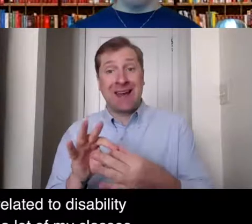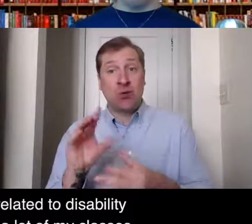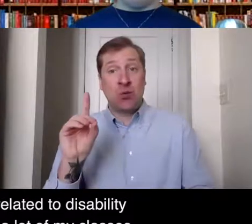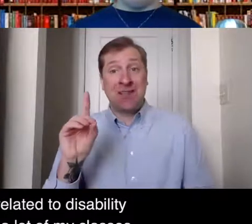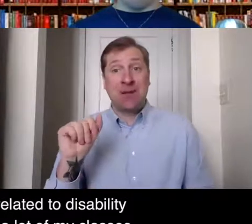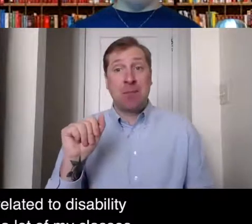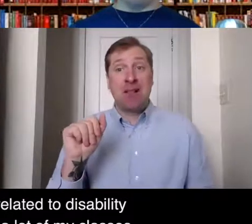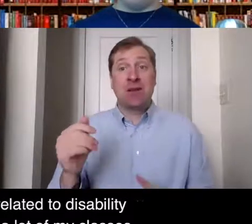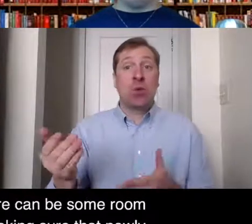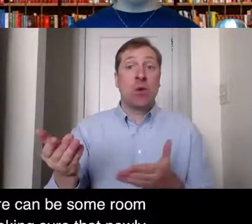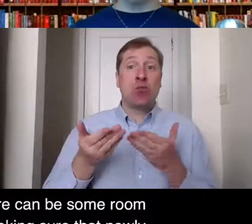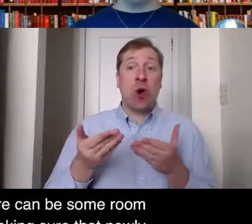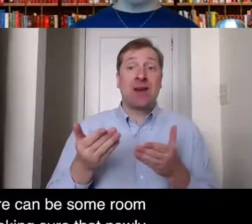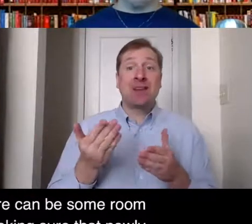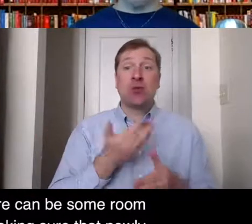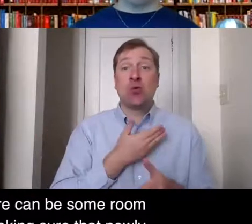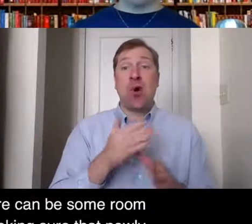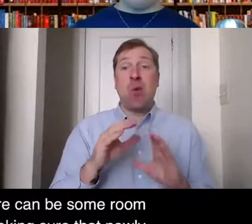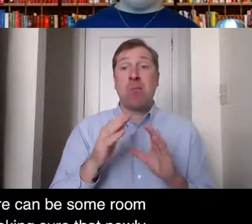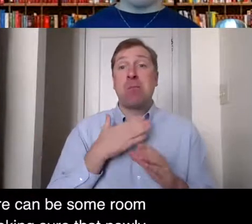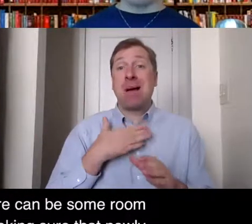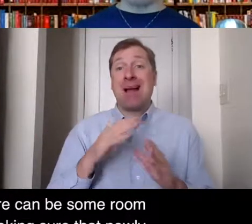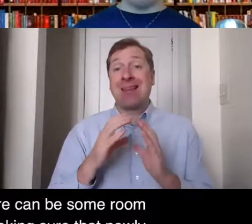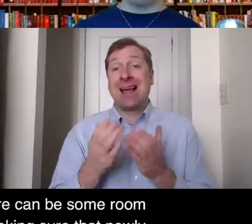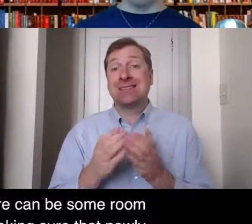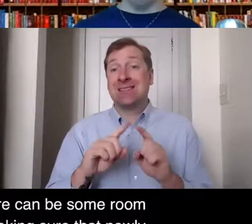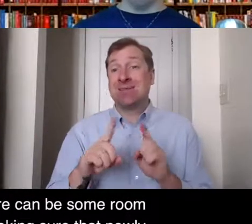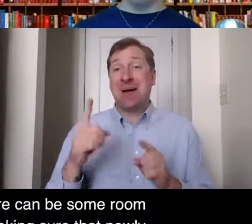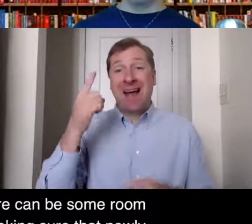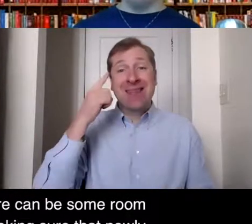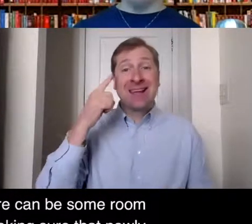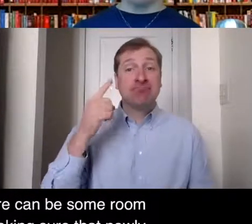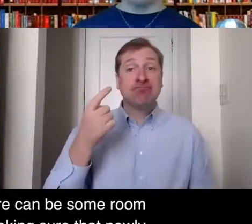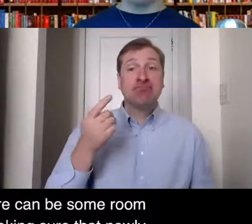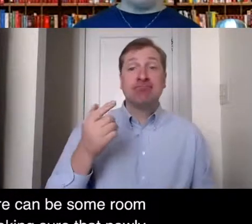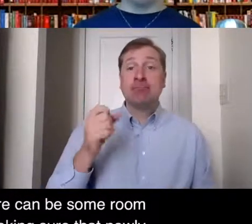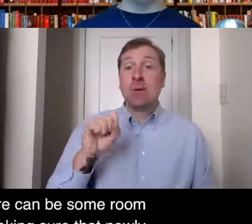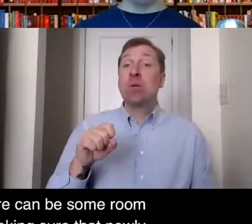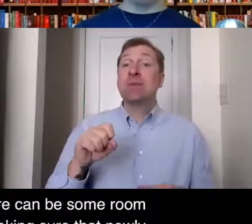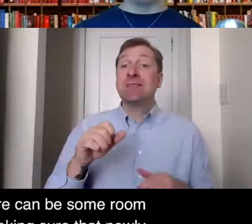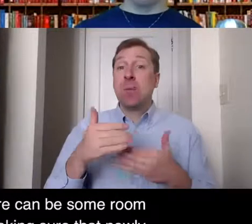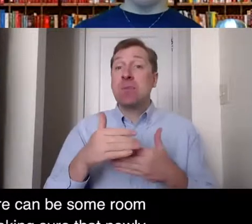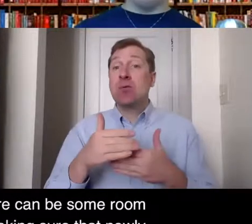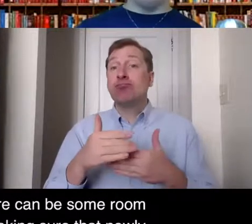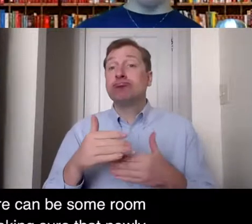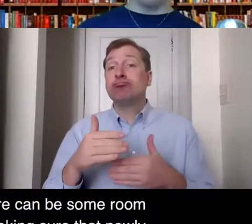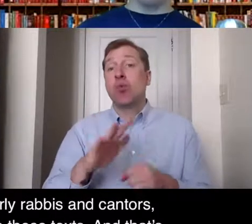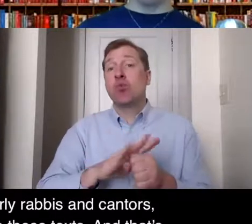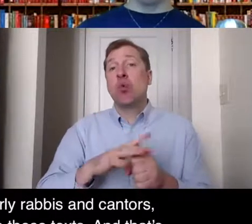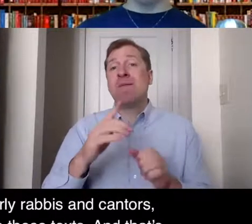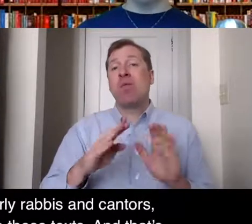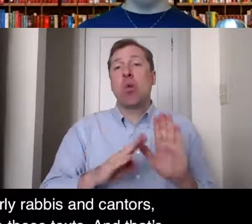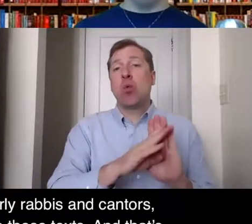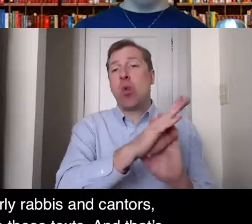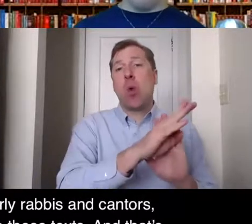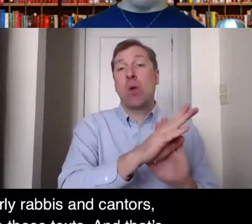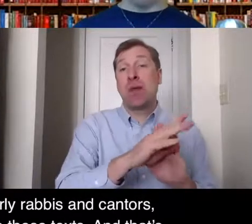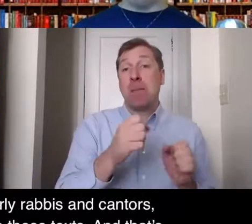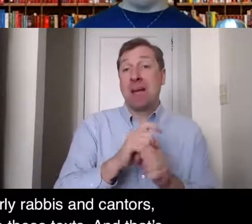classes. But I do think that there can be some room for growth around making sure that newly minted